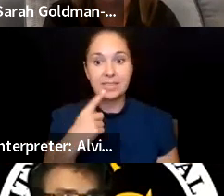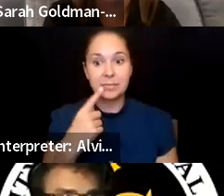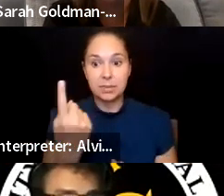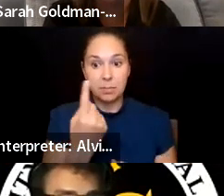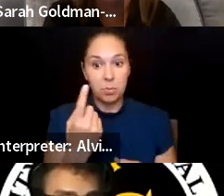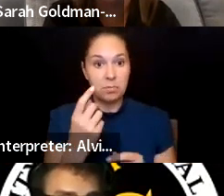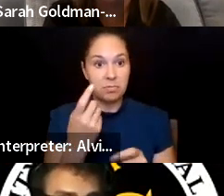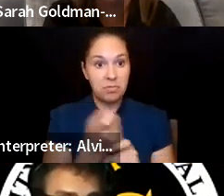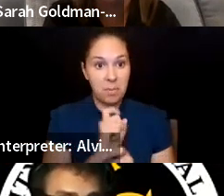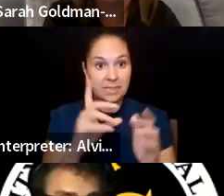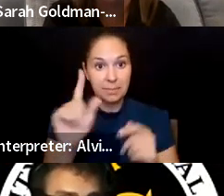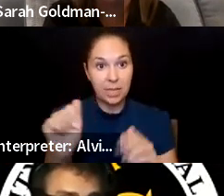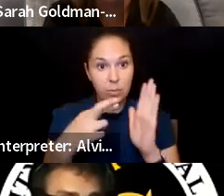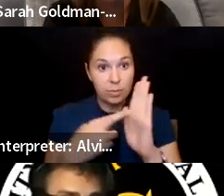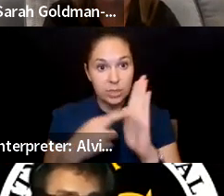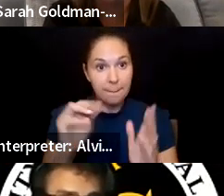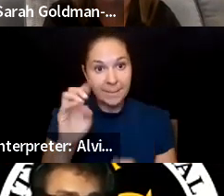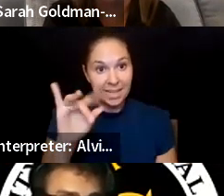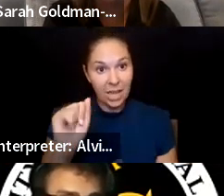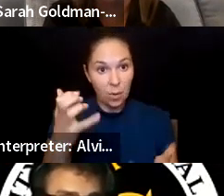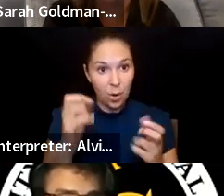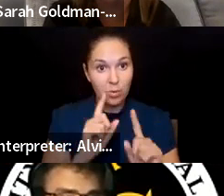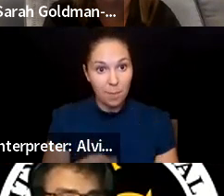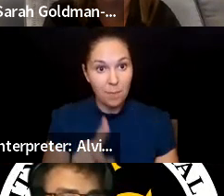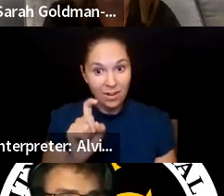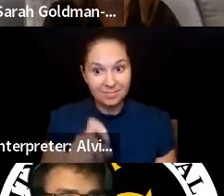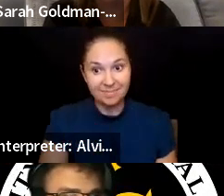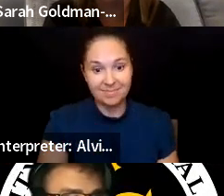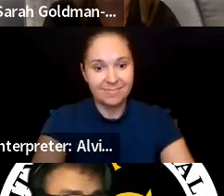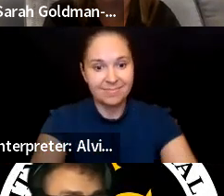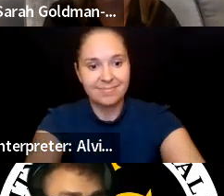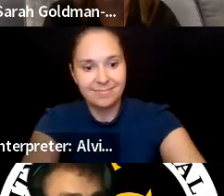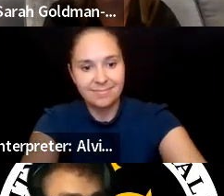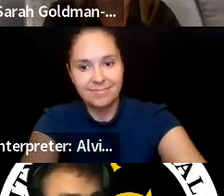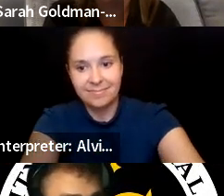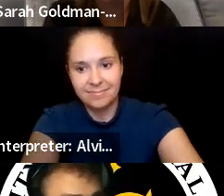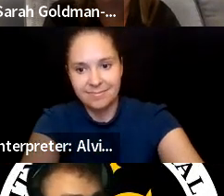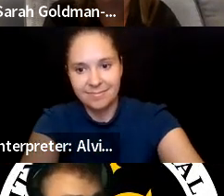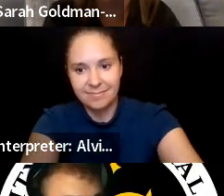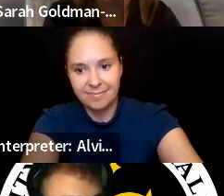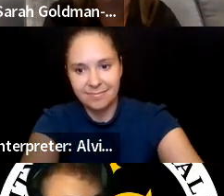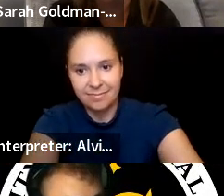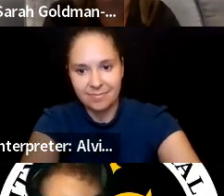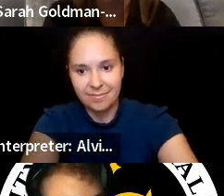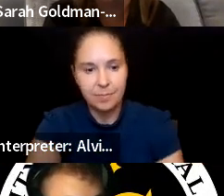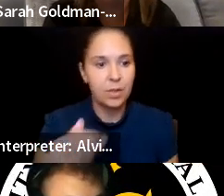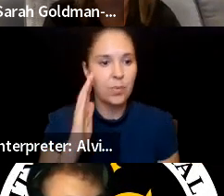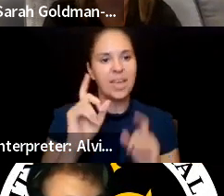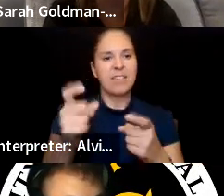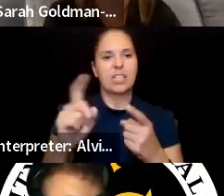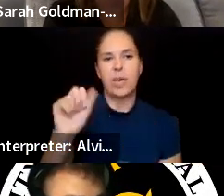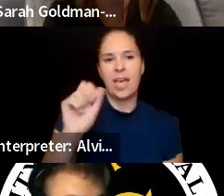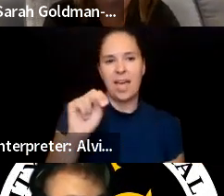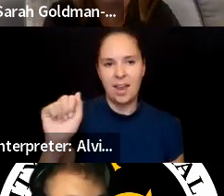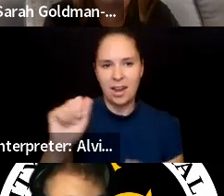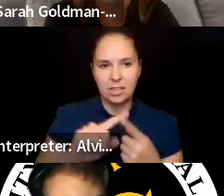disability representation in the media like to report out? I'll give it to Anna to report out.